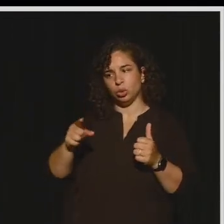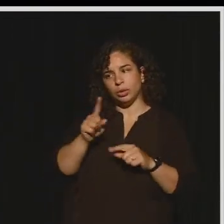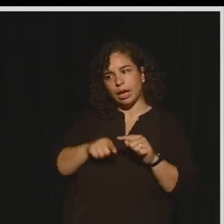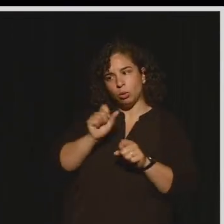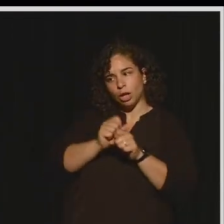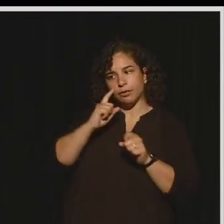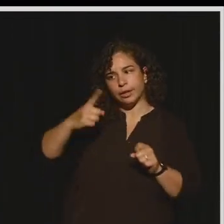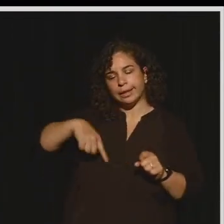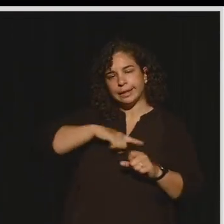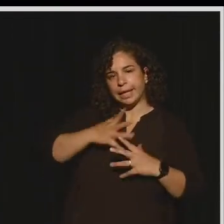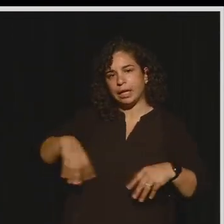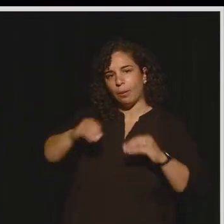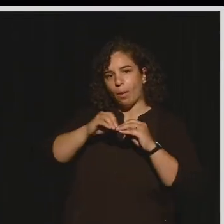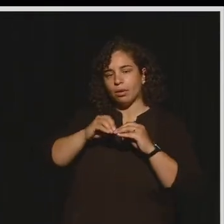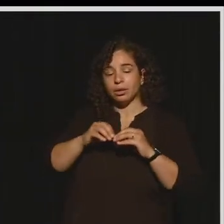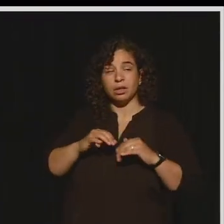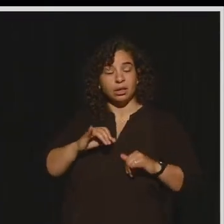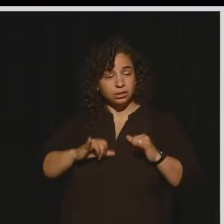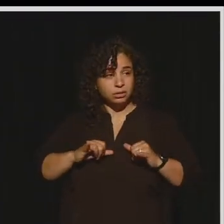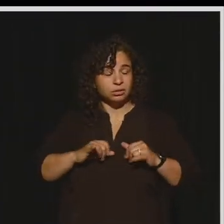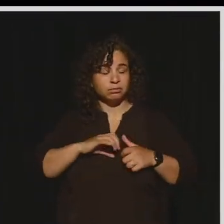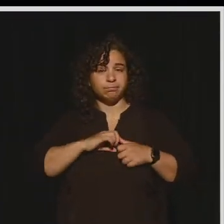was all kind of,